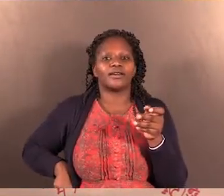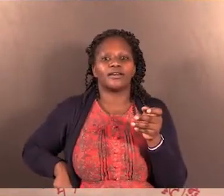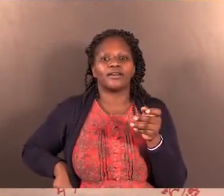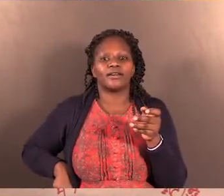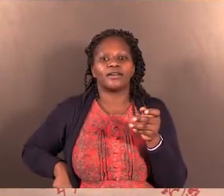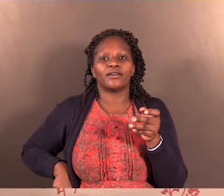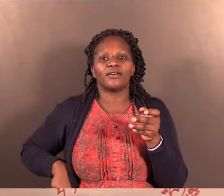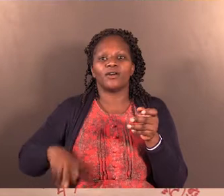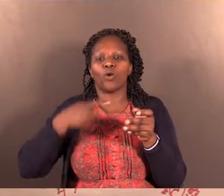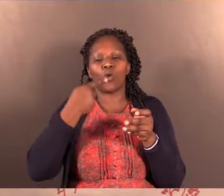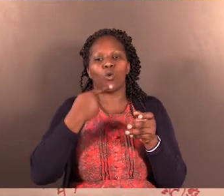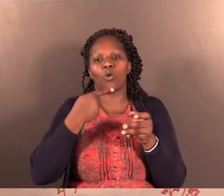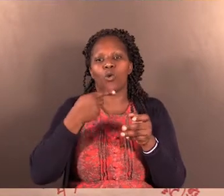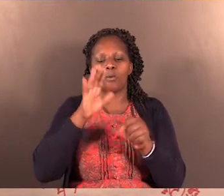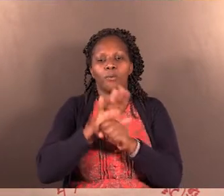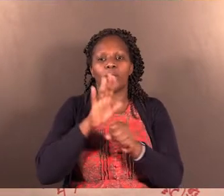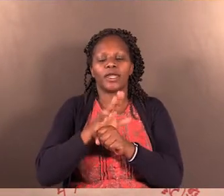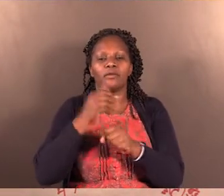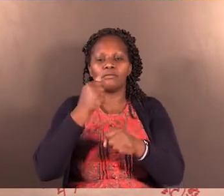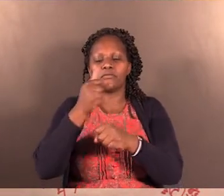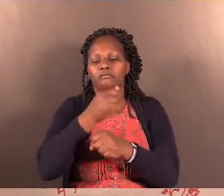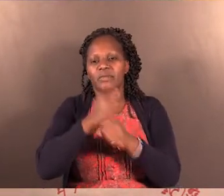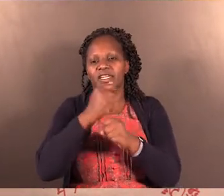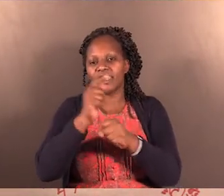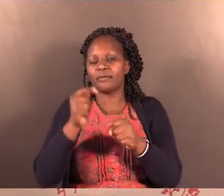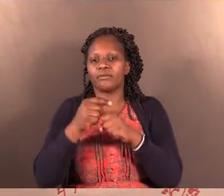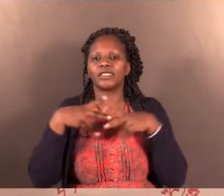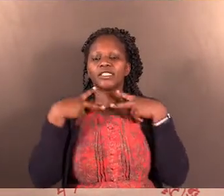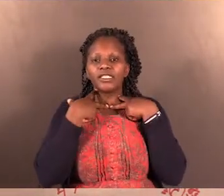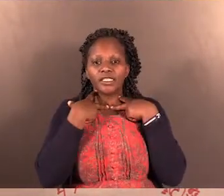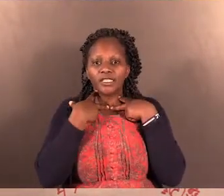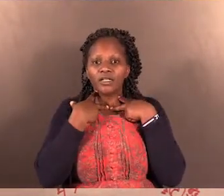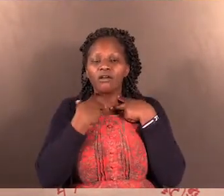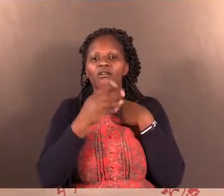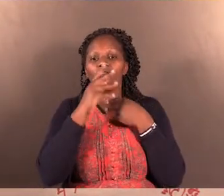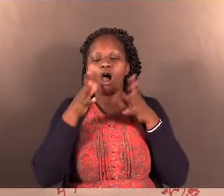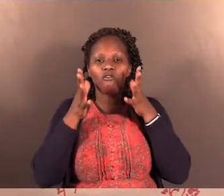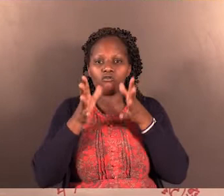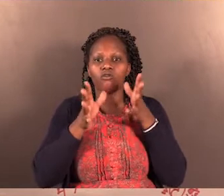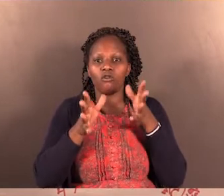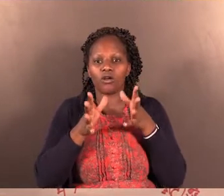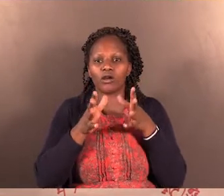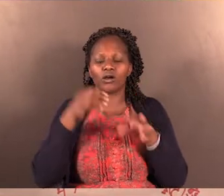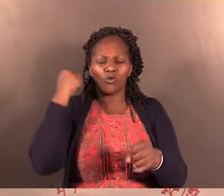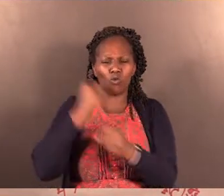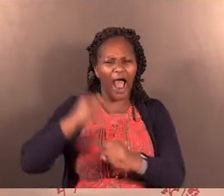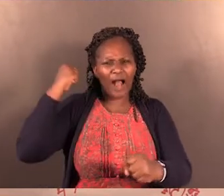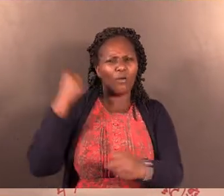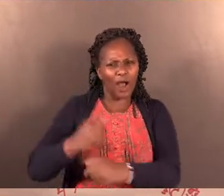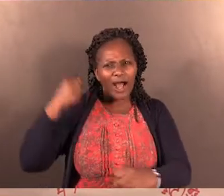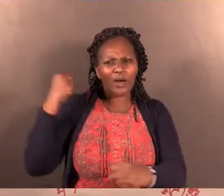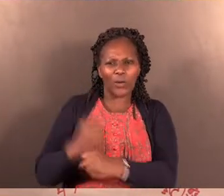Nebuchadnezzar, who made most of them slaves. When these were captured, they were forced to do very hard